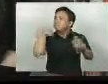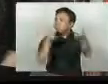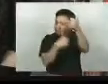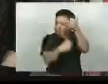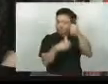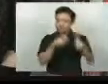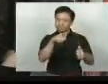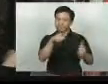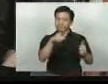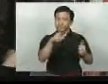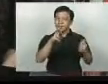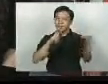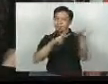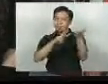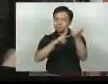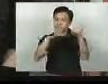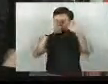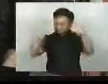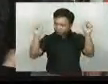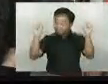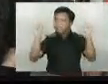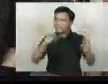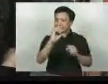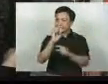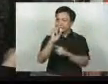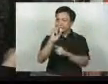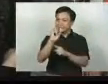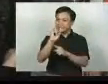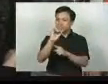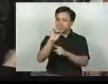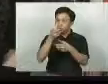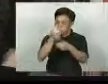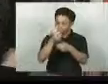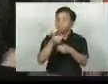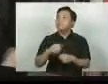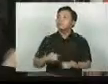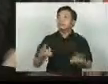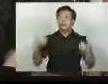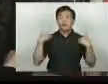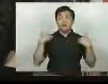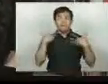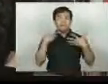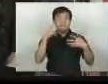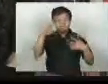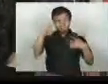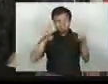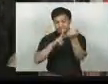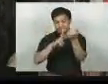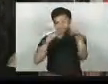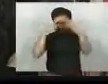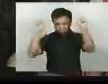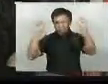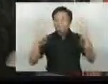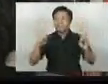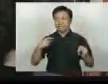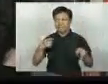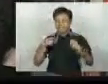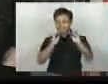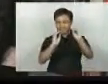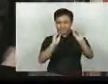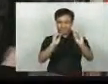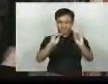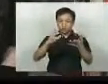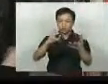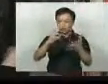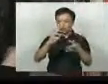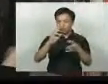executive vice president in City Trust. And all our vice presidents had to learn how to operate the computer, but